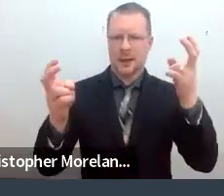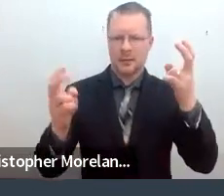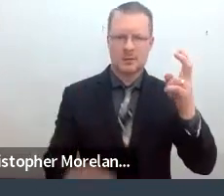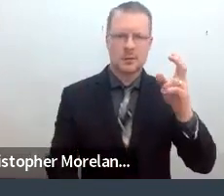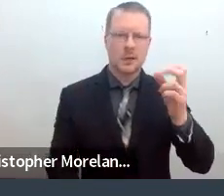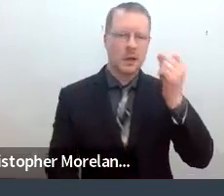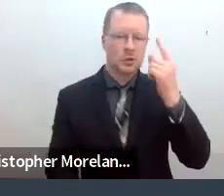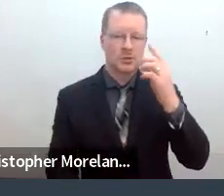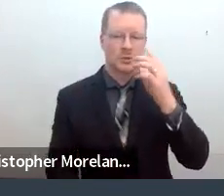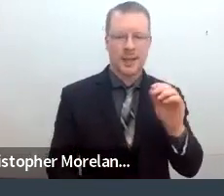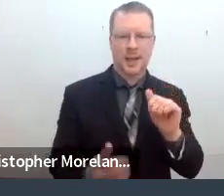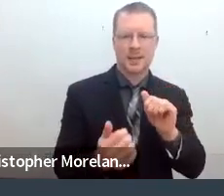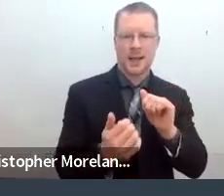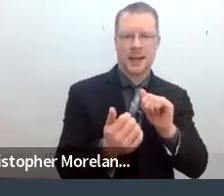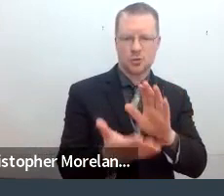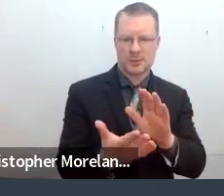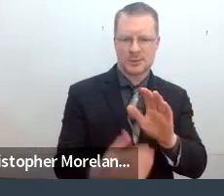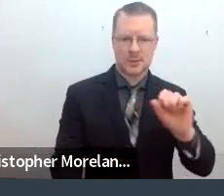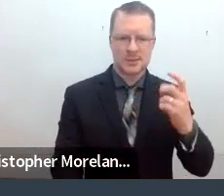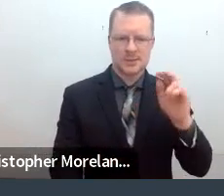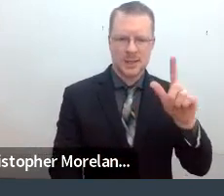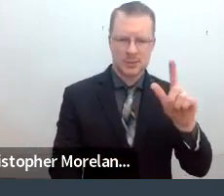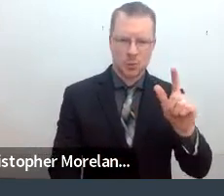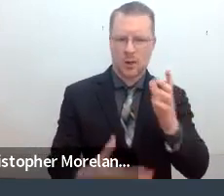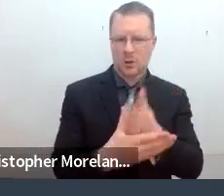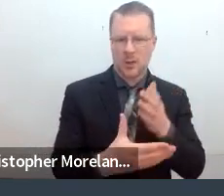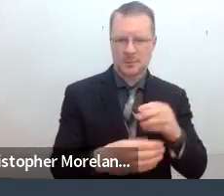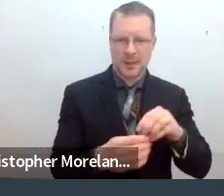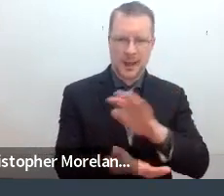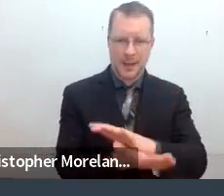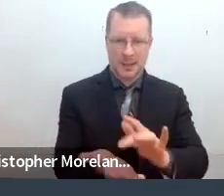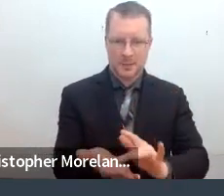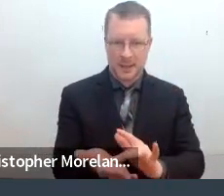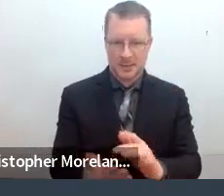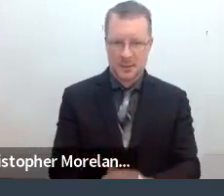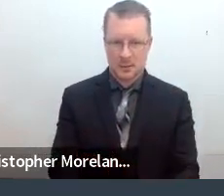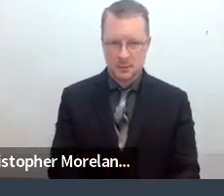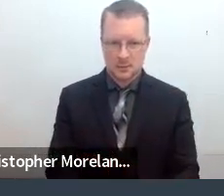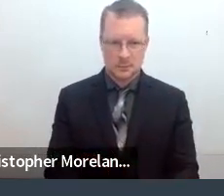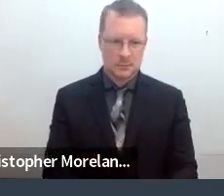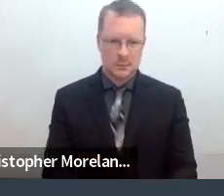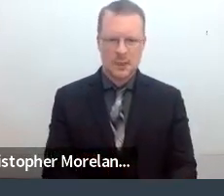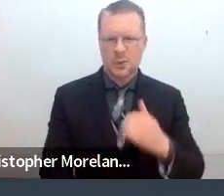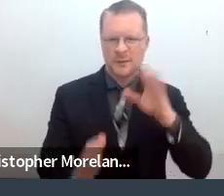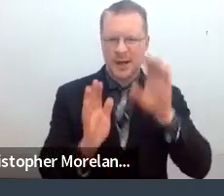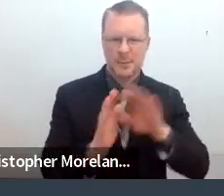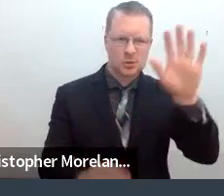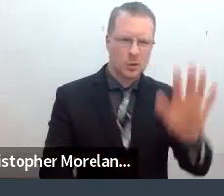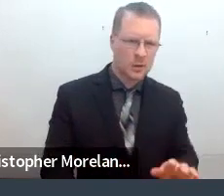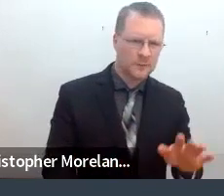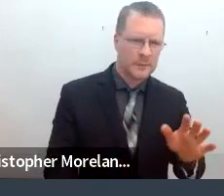I'll describe briefly. The title is Understanding and Addressing Sexual Harassment in Academic